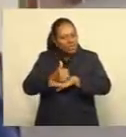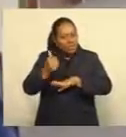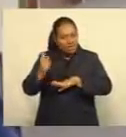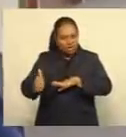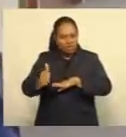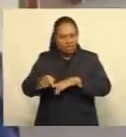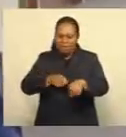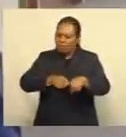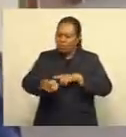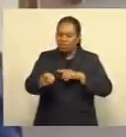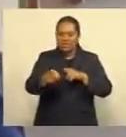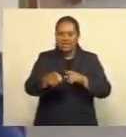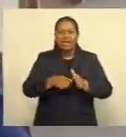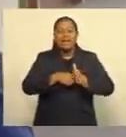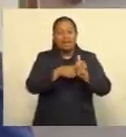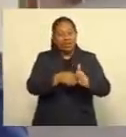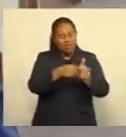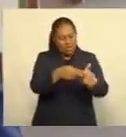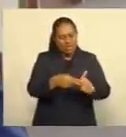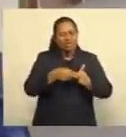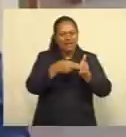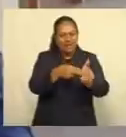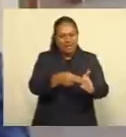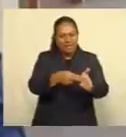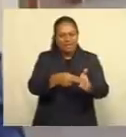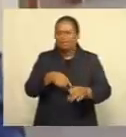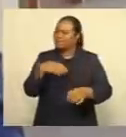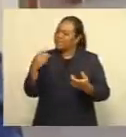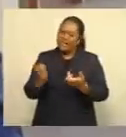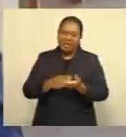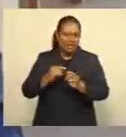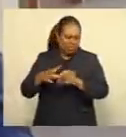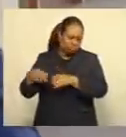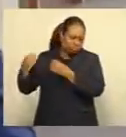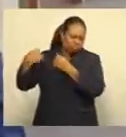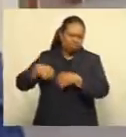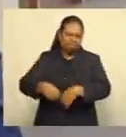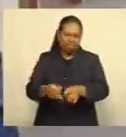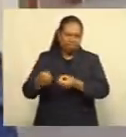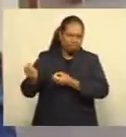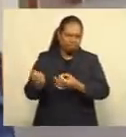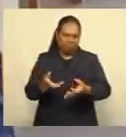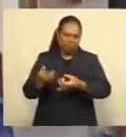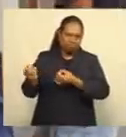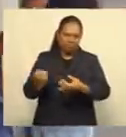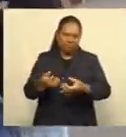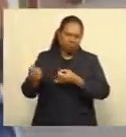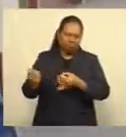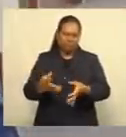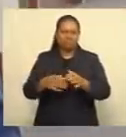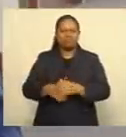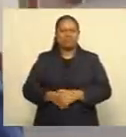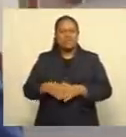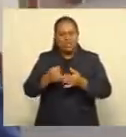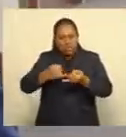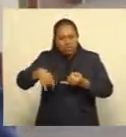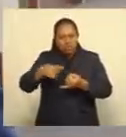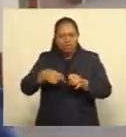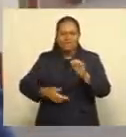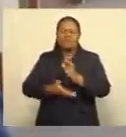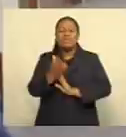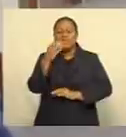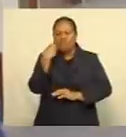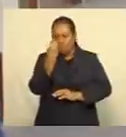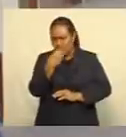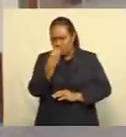around Lotoka and Nendi, to ensure the flow of cargo to and from Suva into Nendi or through major distributors. So